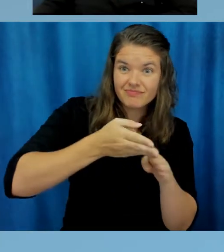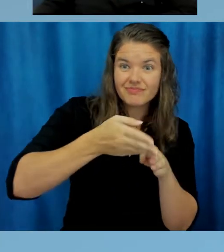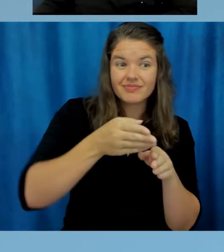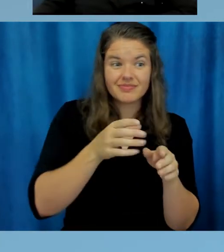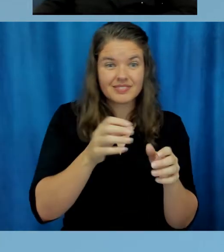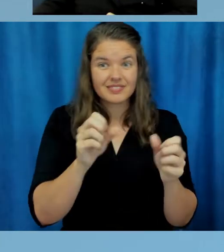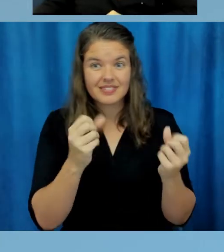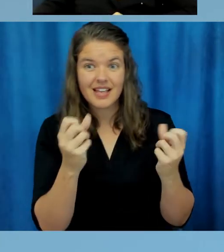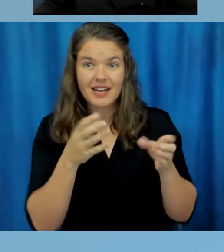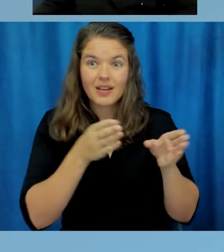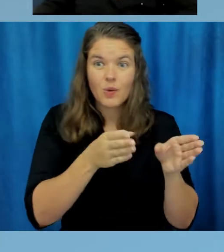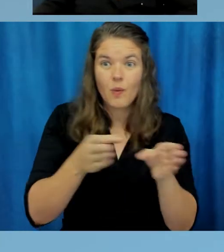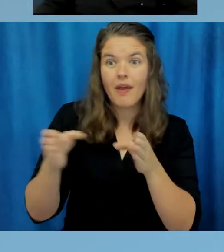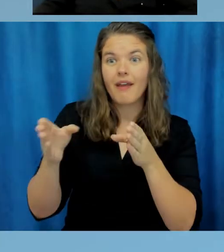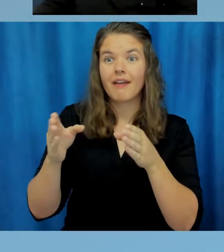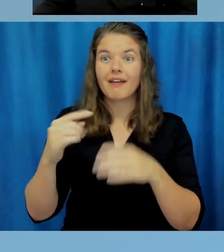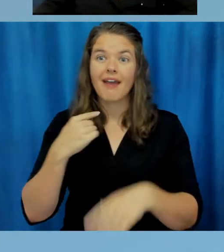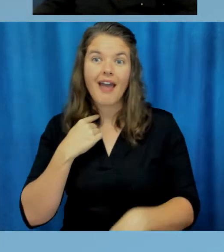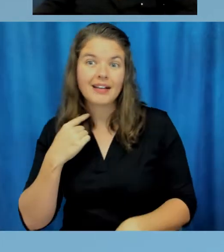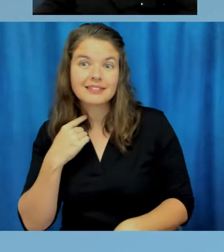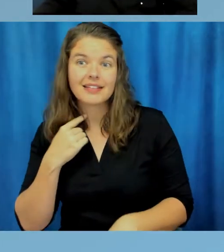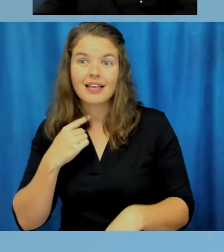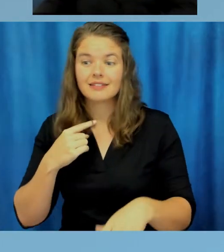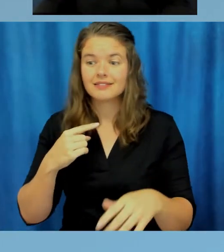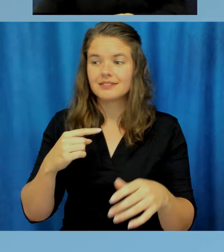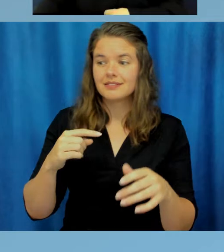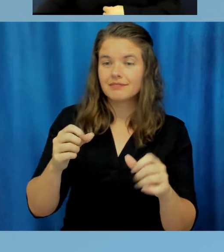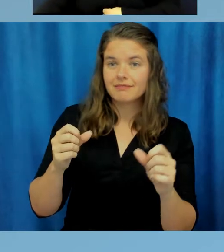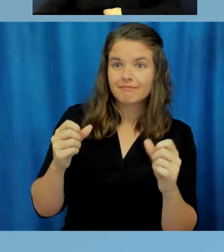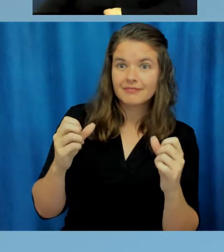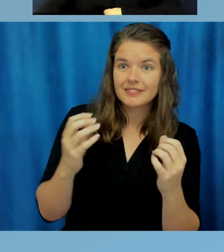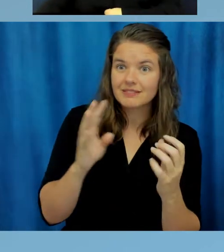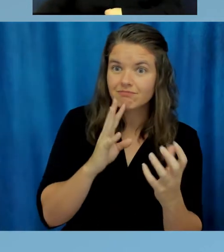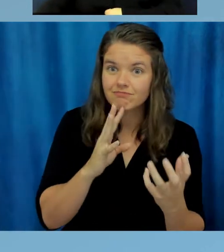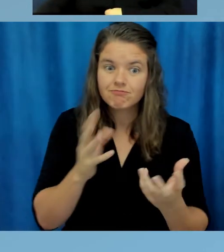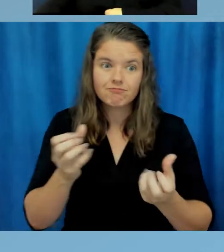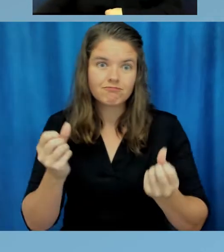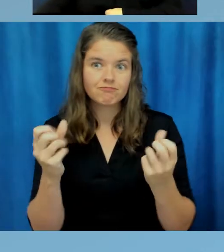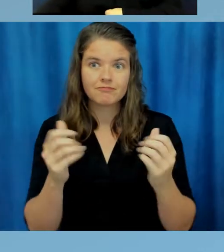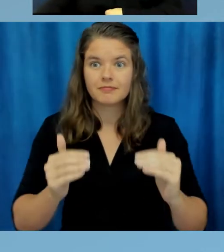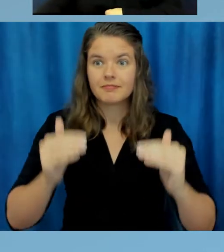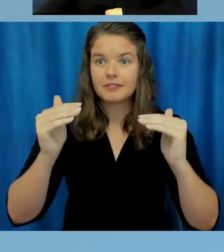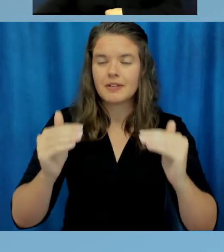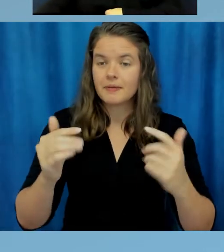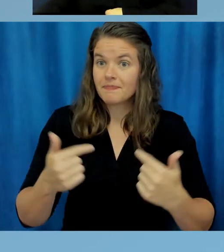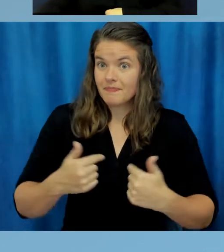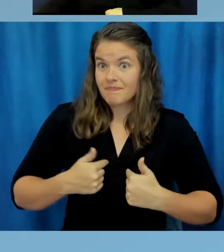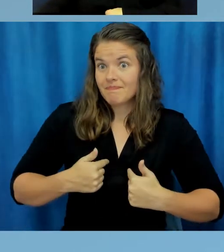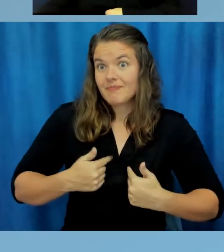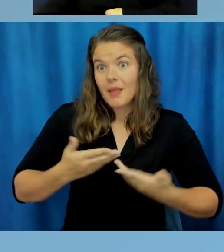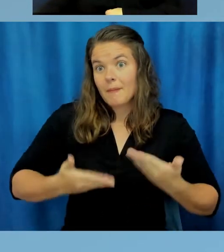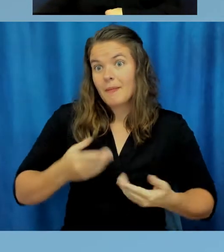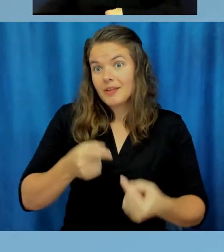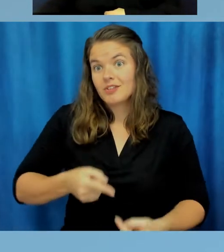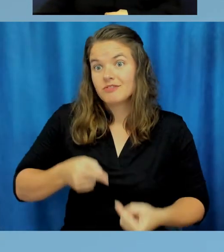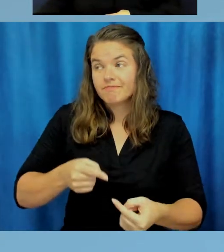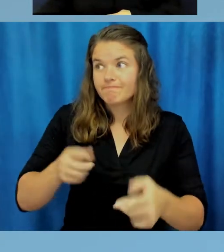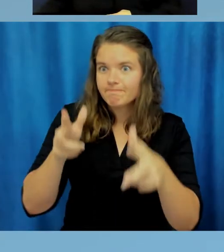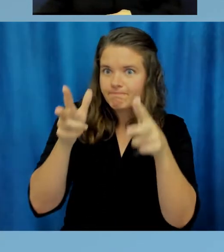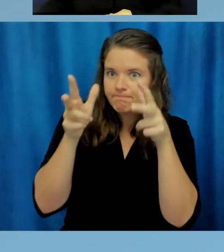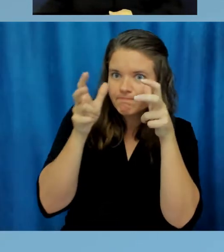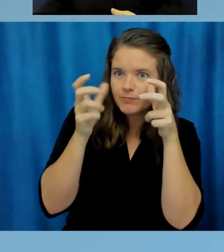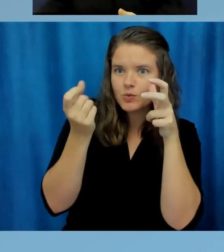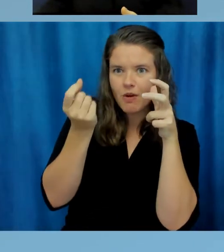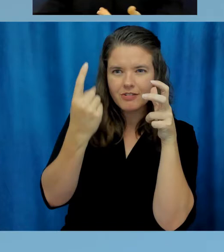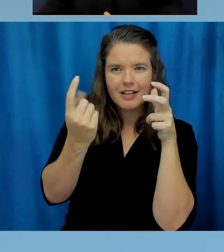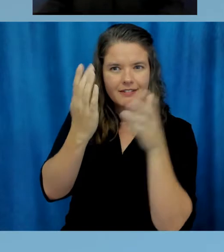acquisition level. I'm speaking interpreters. I may struggle receptively understanding certain